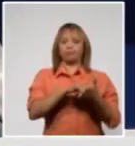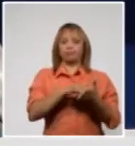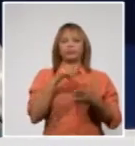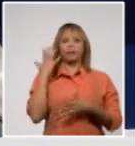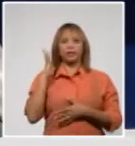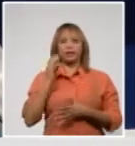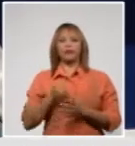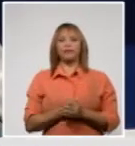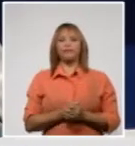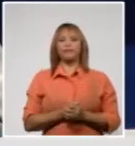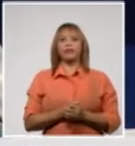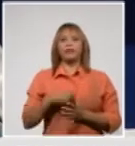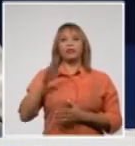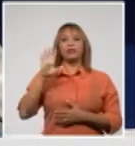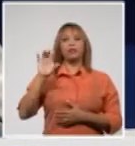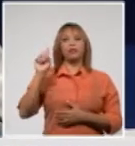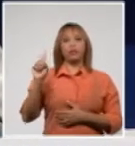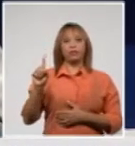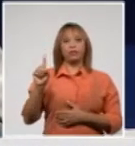138 from Ciego de Ávila,